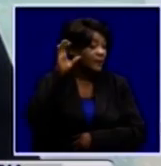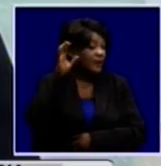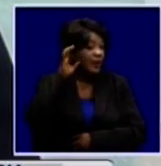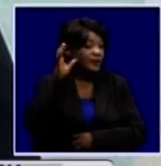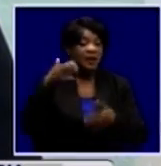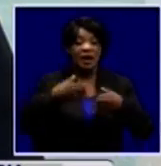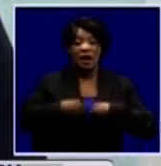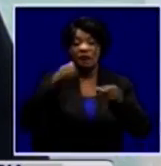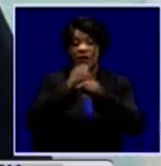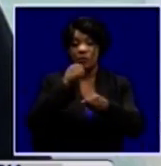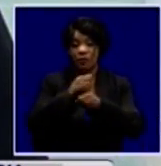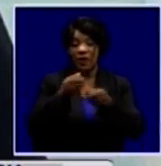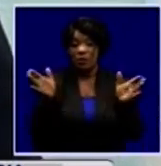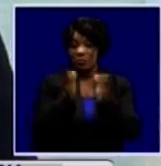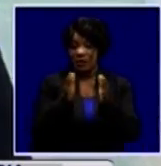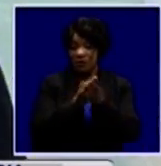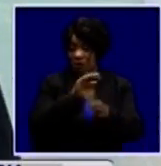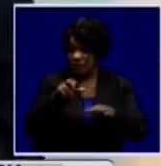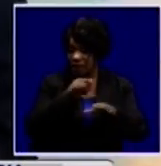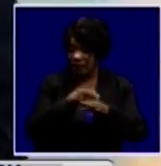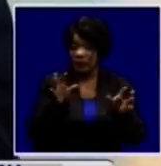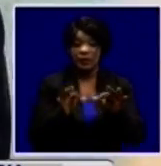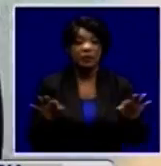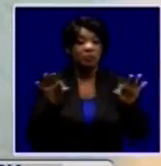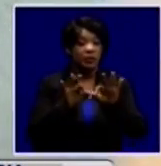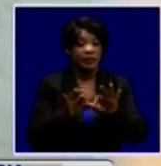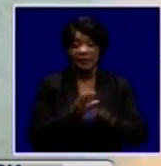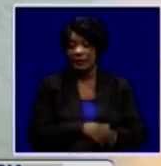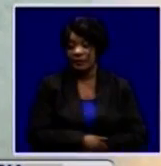productive meeting of national importance. It is to